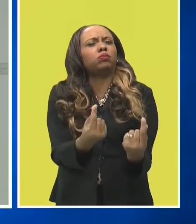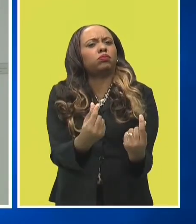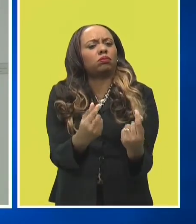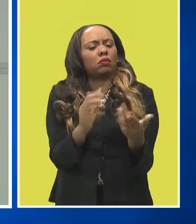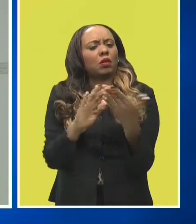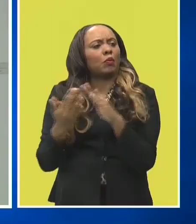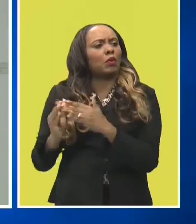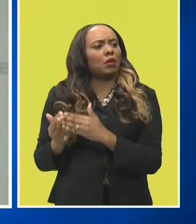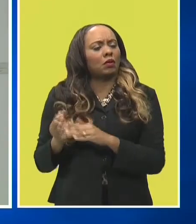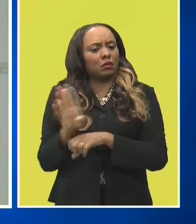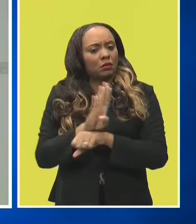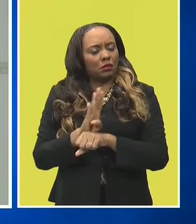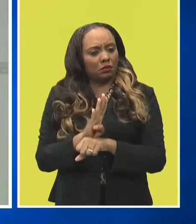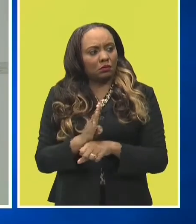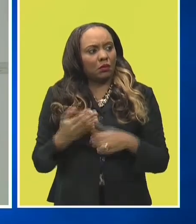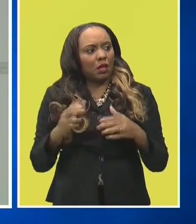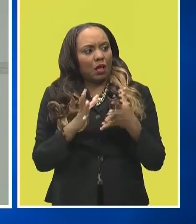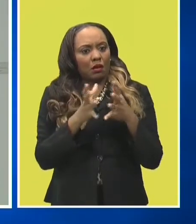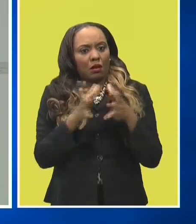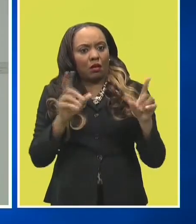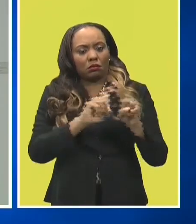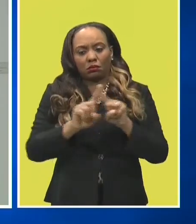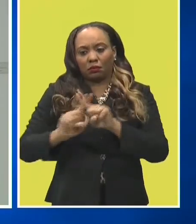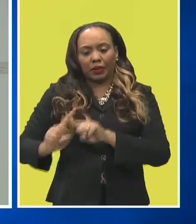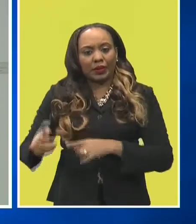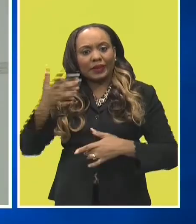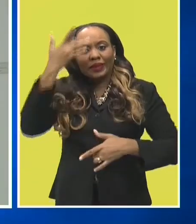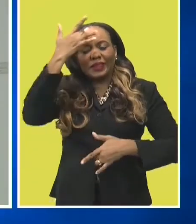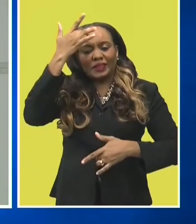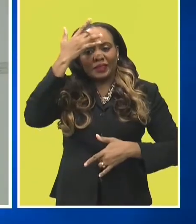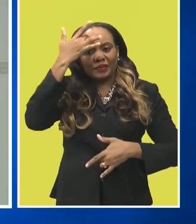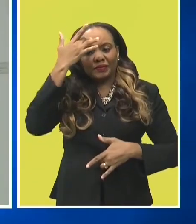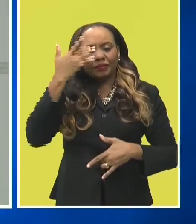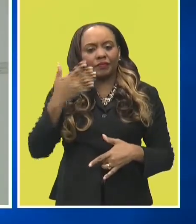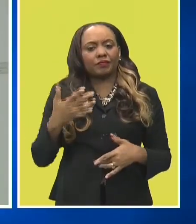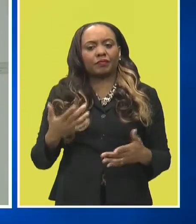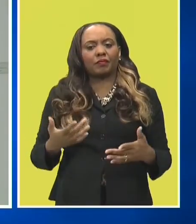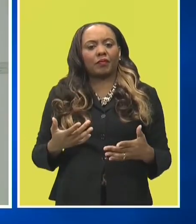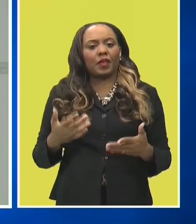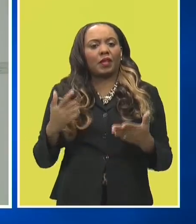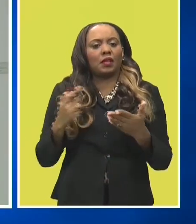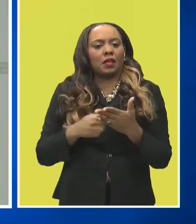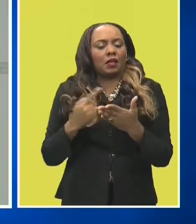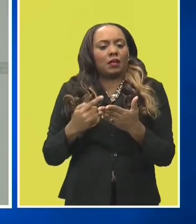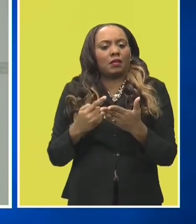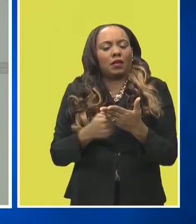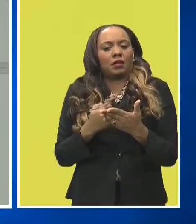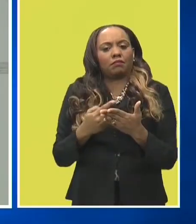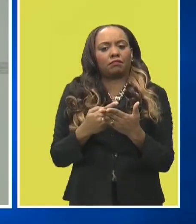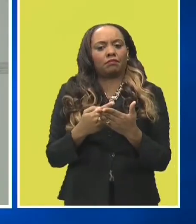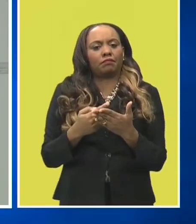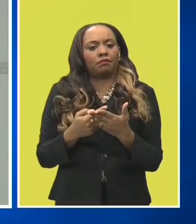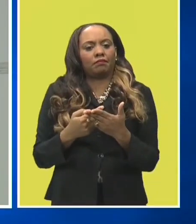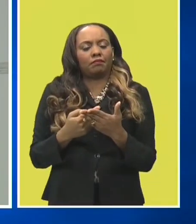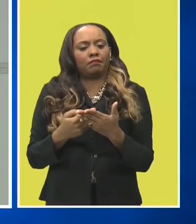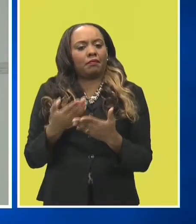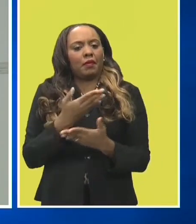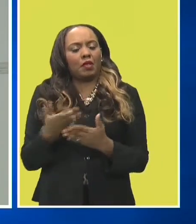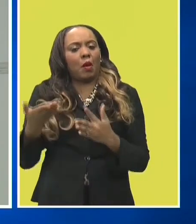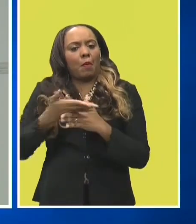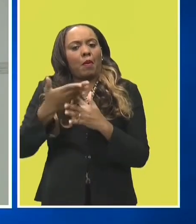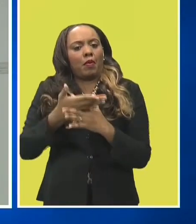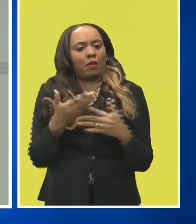all these non-communicable diseases and things that would bother not only the younger generation, middle age, but the